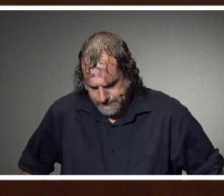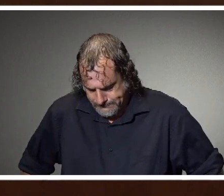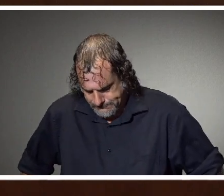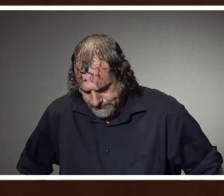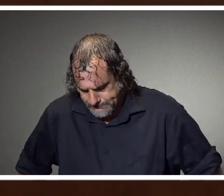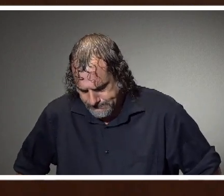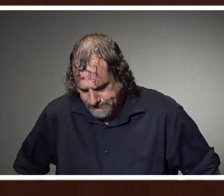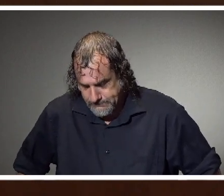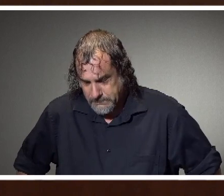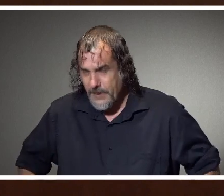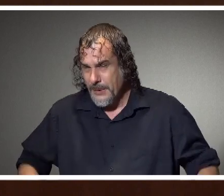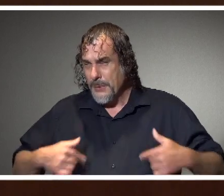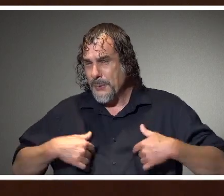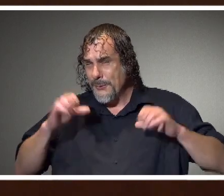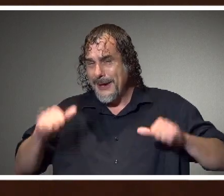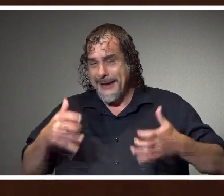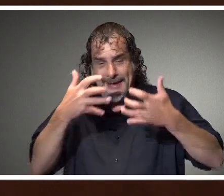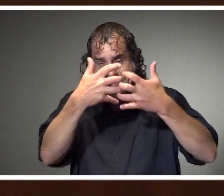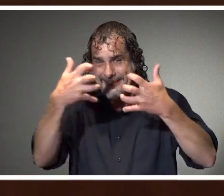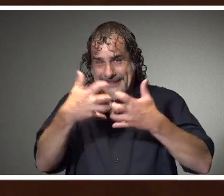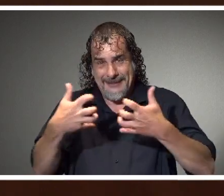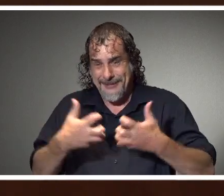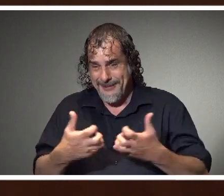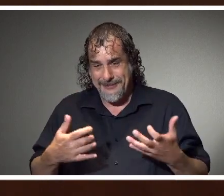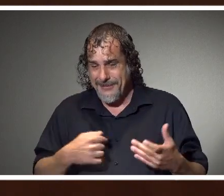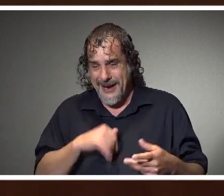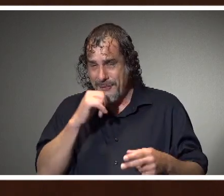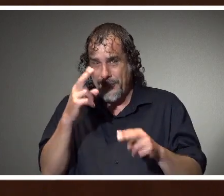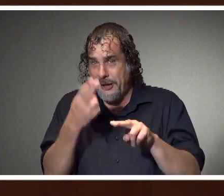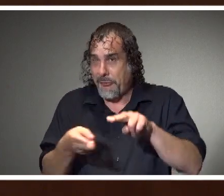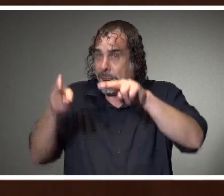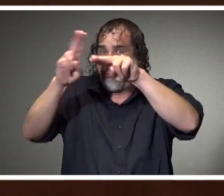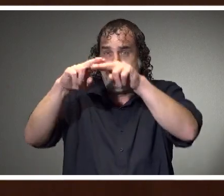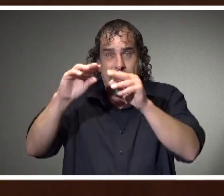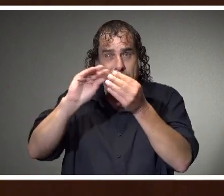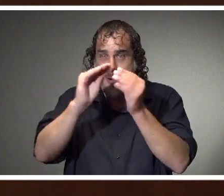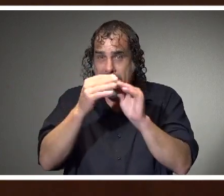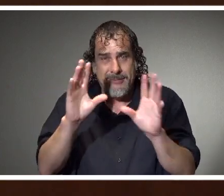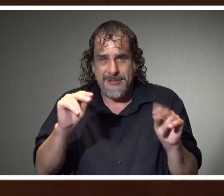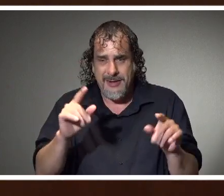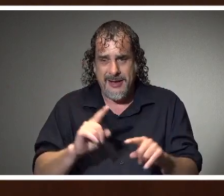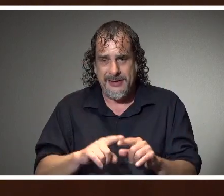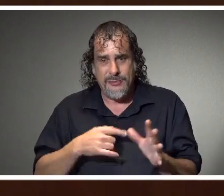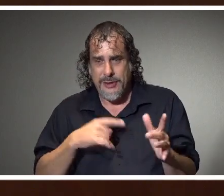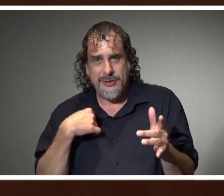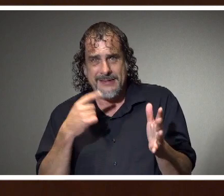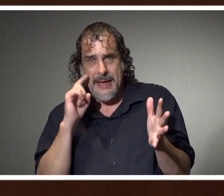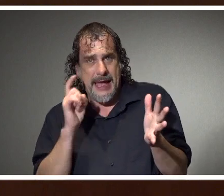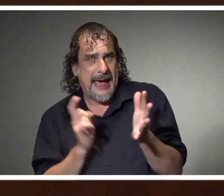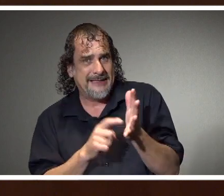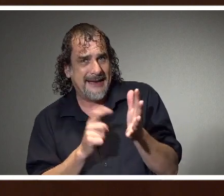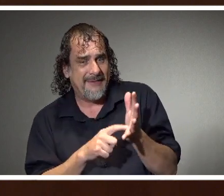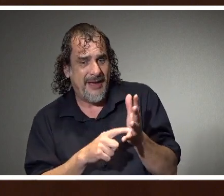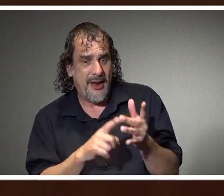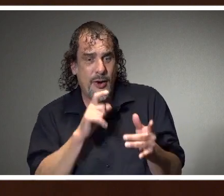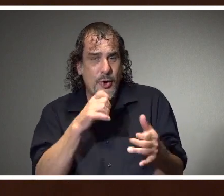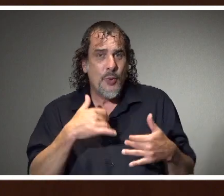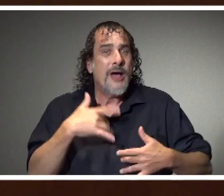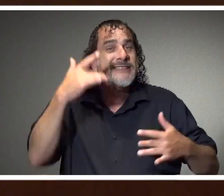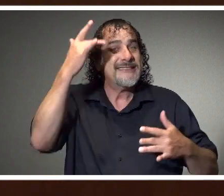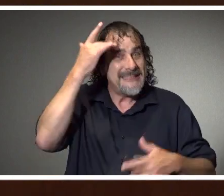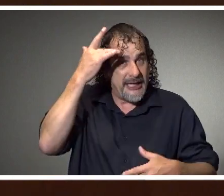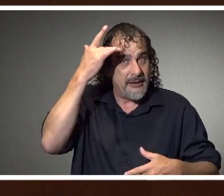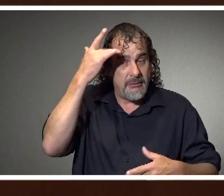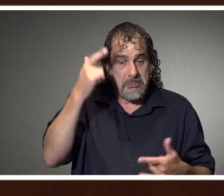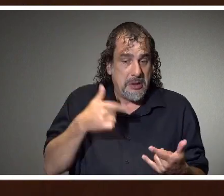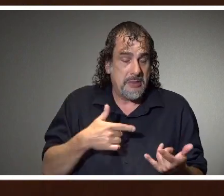We can separate them out. That's not a big deal. I don't think it's an inflation of numbers. It's just a different mechanism of identifying an infection. And